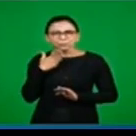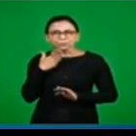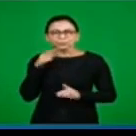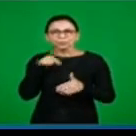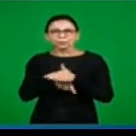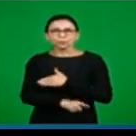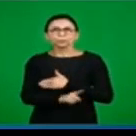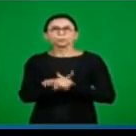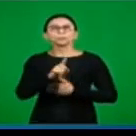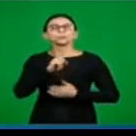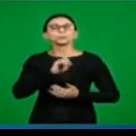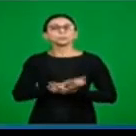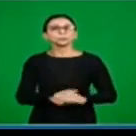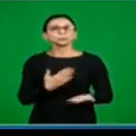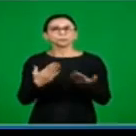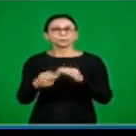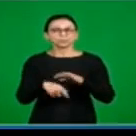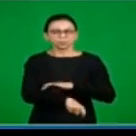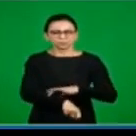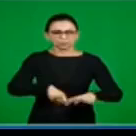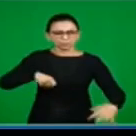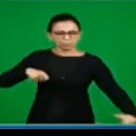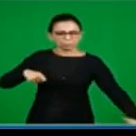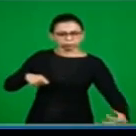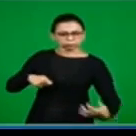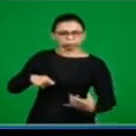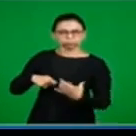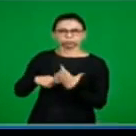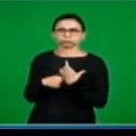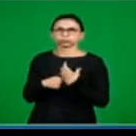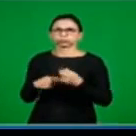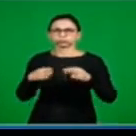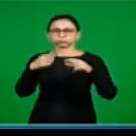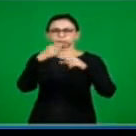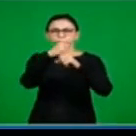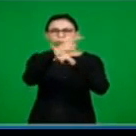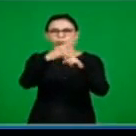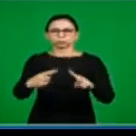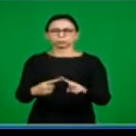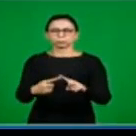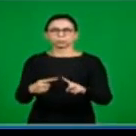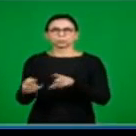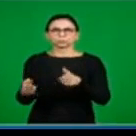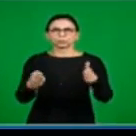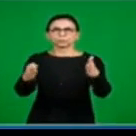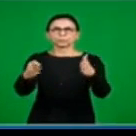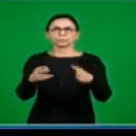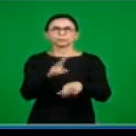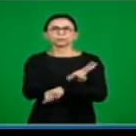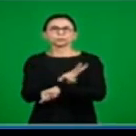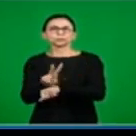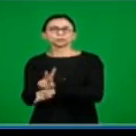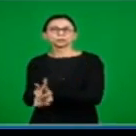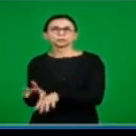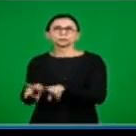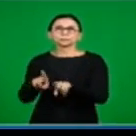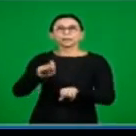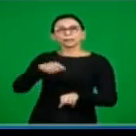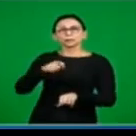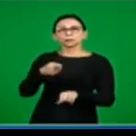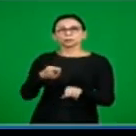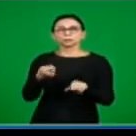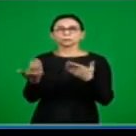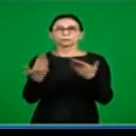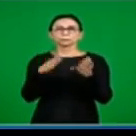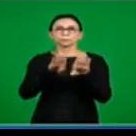spirit of life. It's the flaming sword that is protecting the way. So this key opens what? Opens what? The door. The door